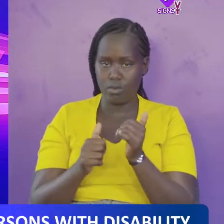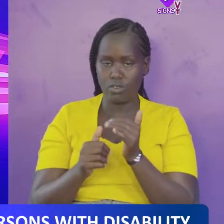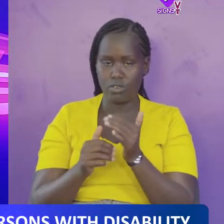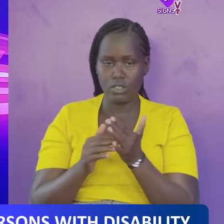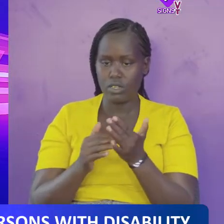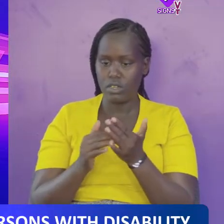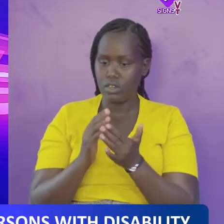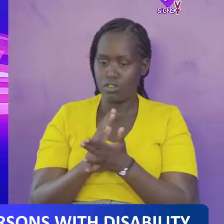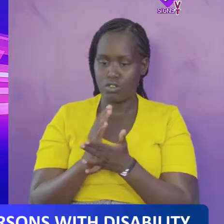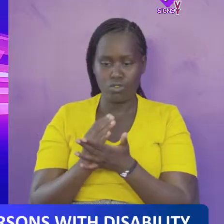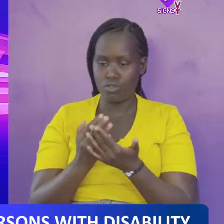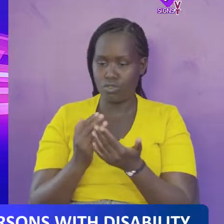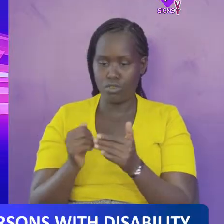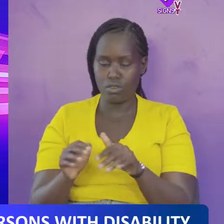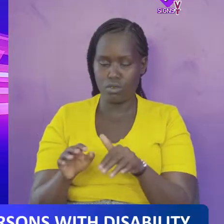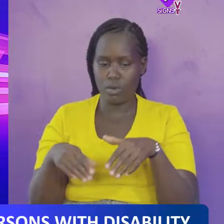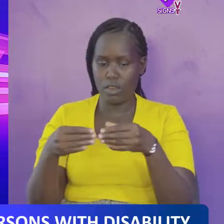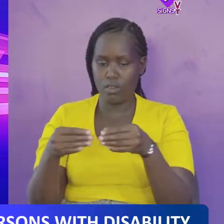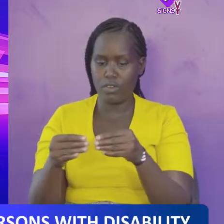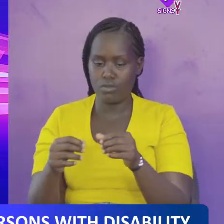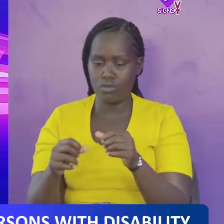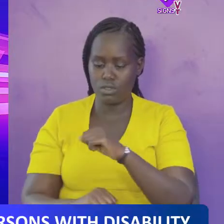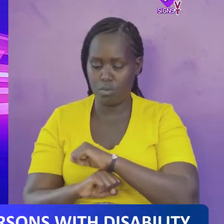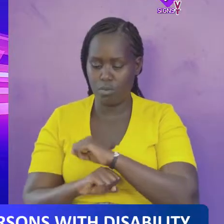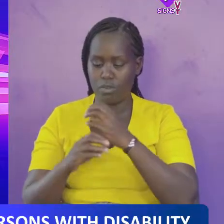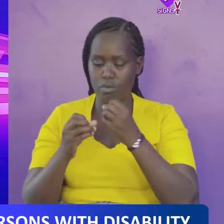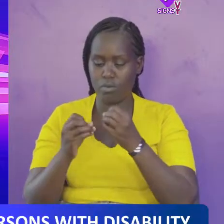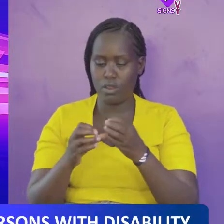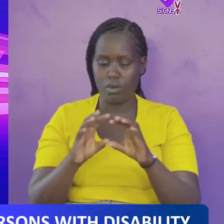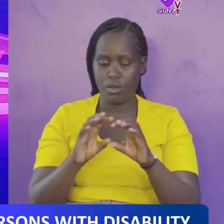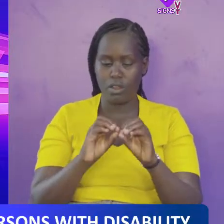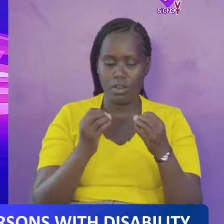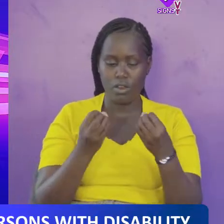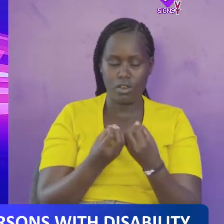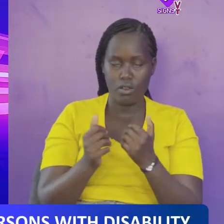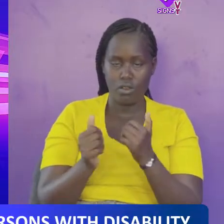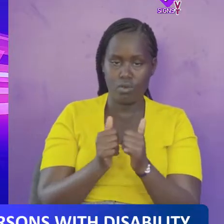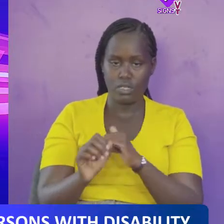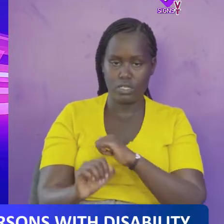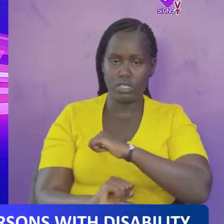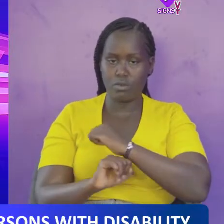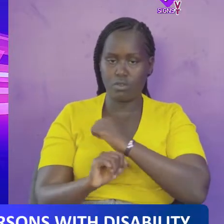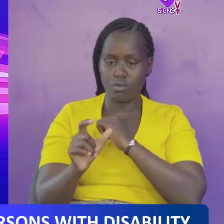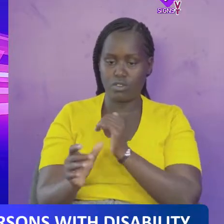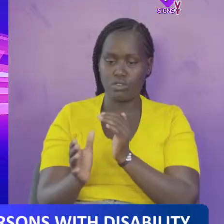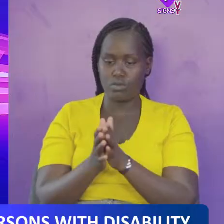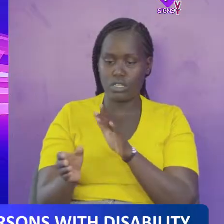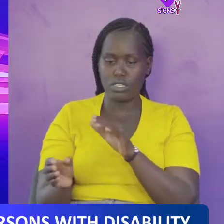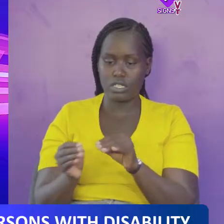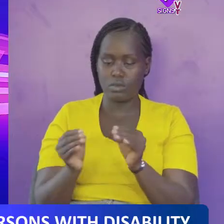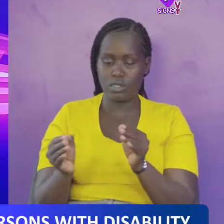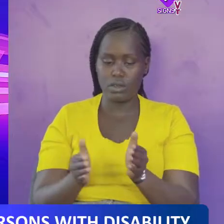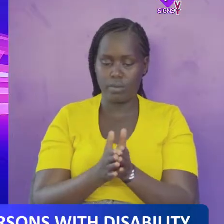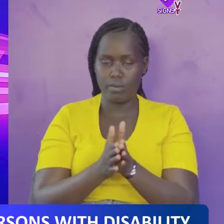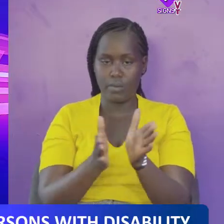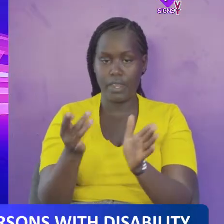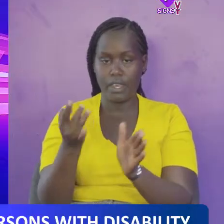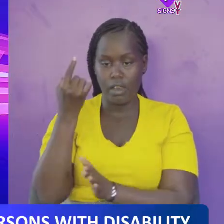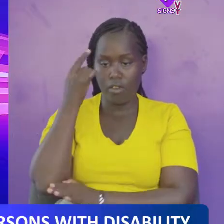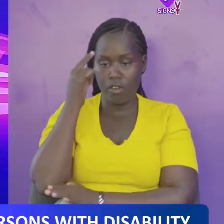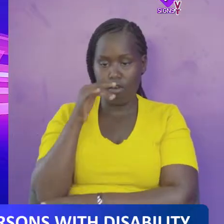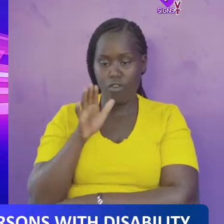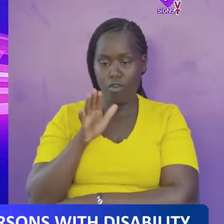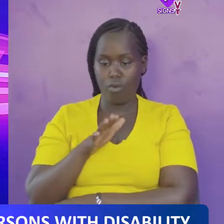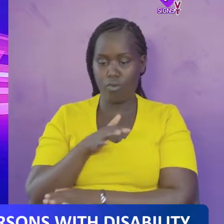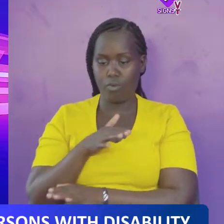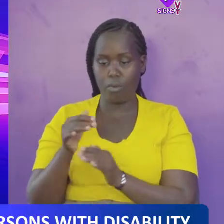to support many organizations that are supporting persons with disabilities in general. For Women Challenged to Challenge